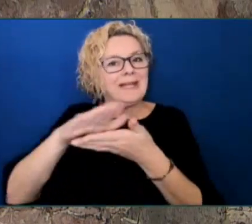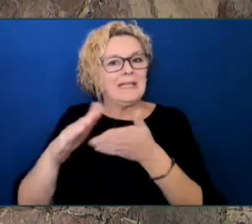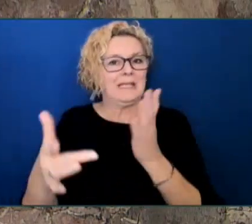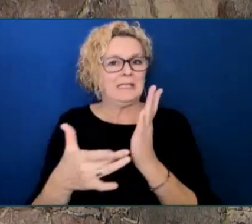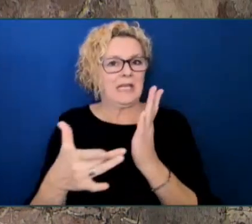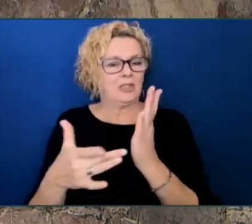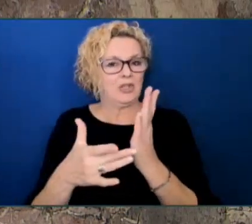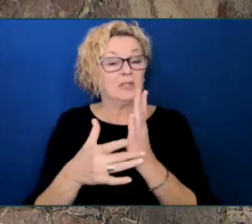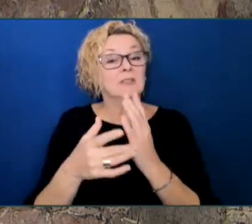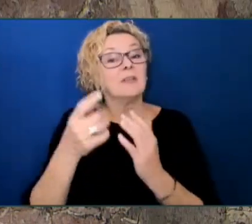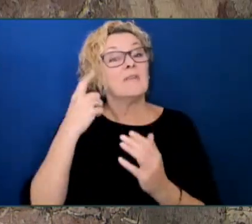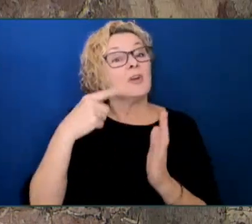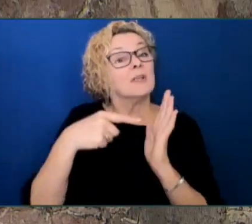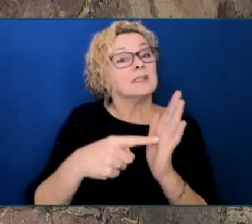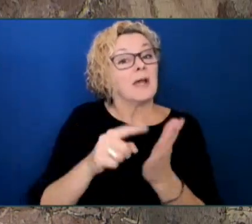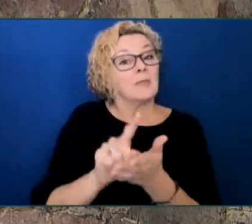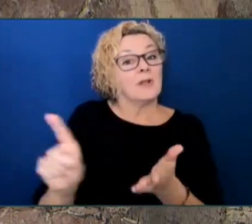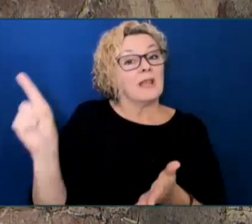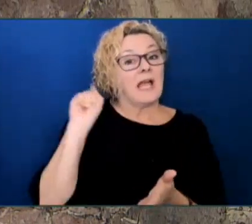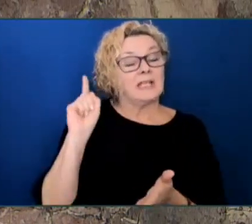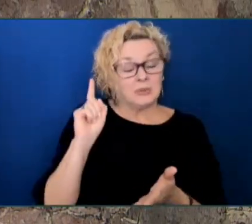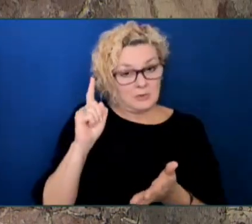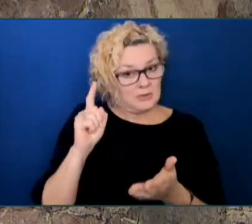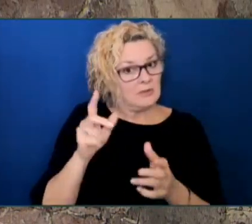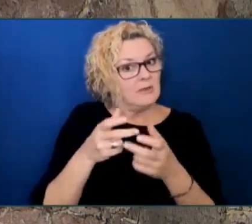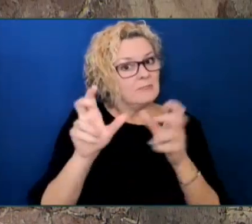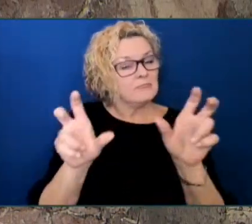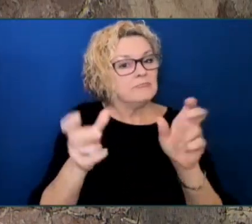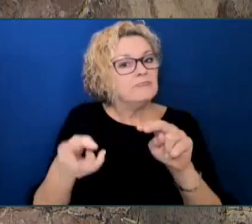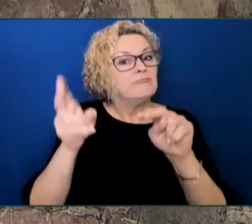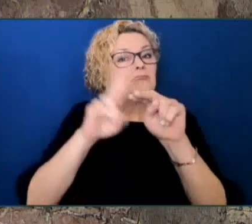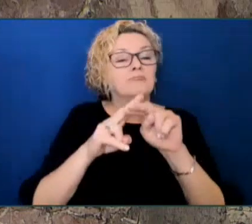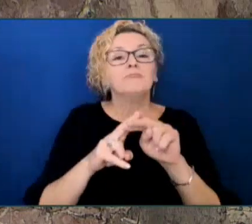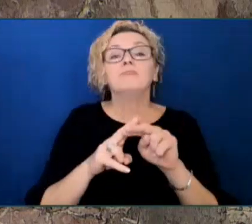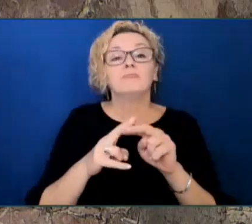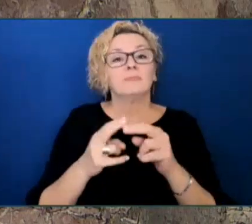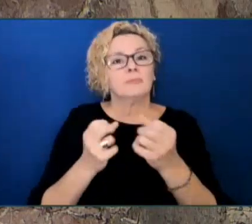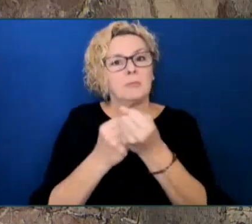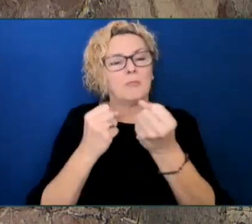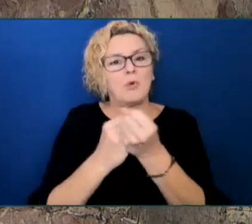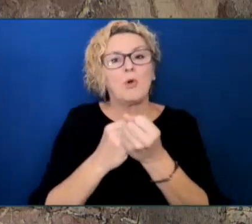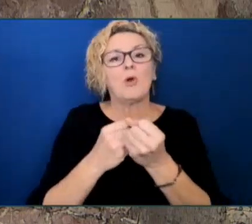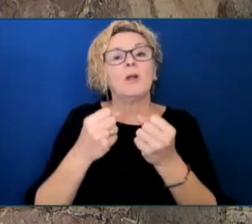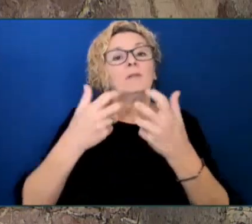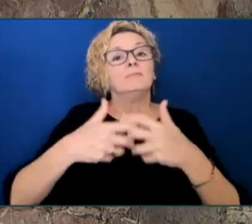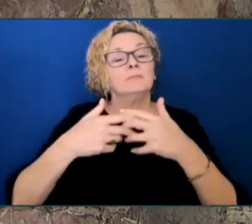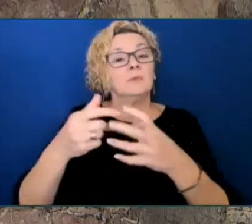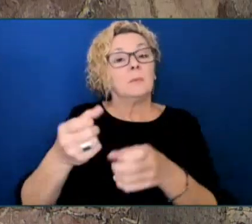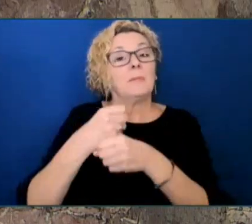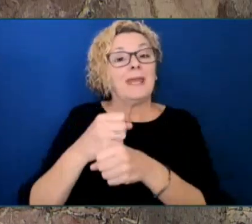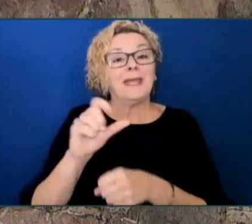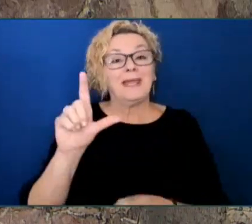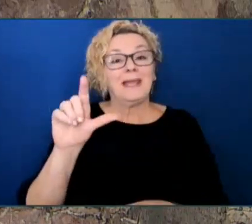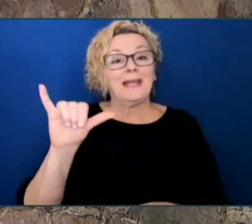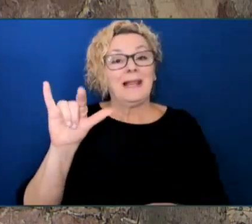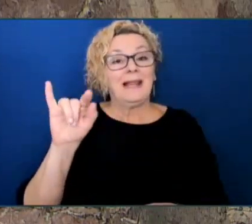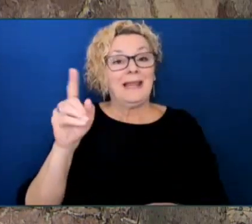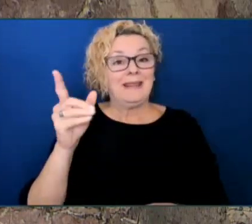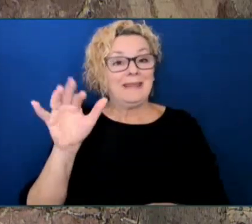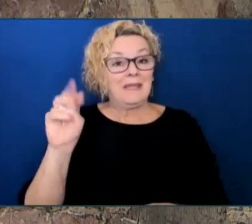a significant investment in a lithium-ion battery plant to be built in Maple Ridge to create